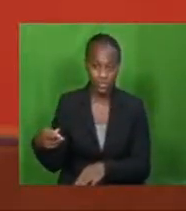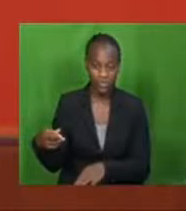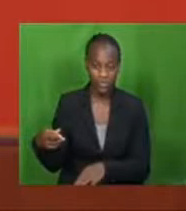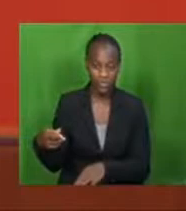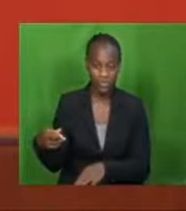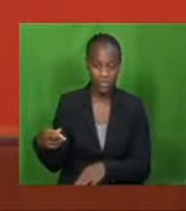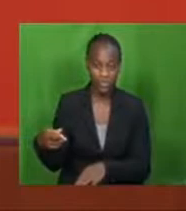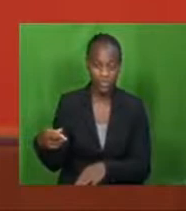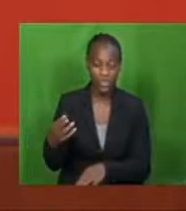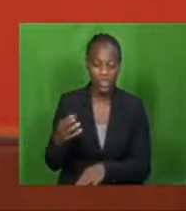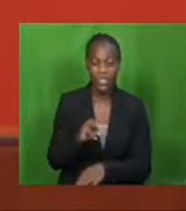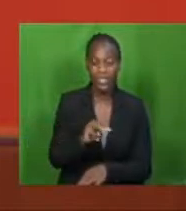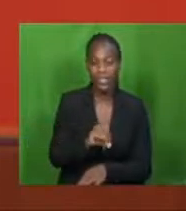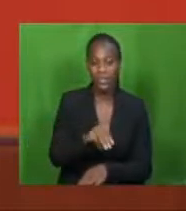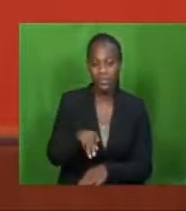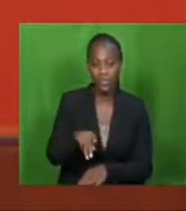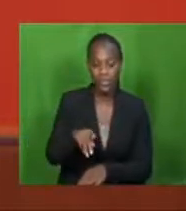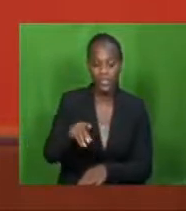for Damango.